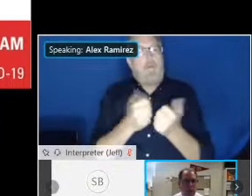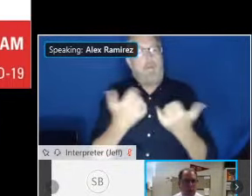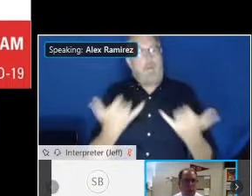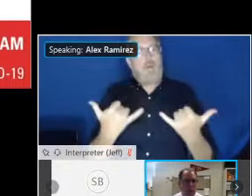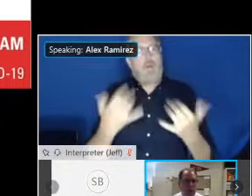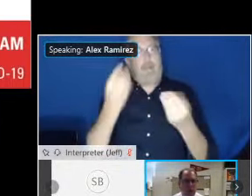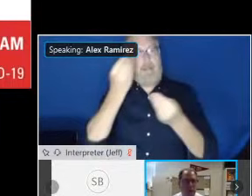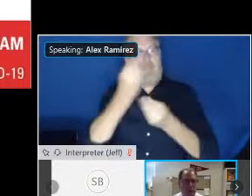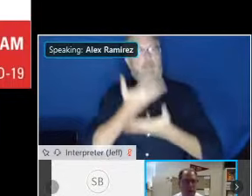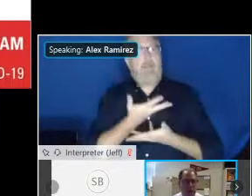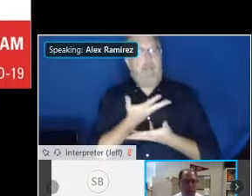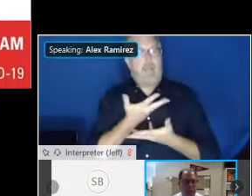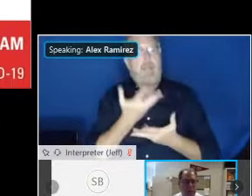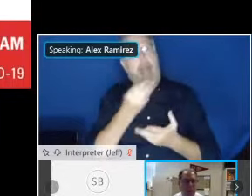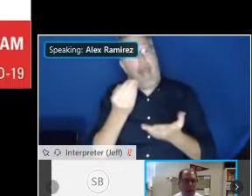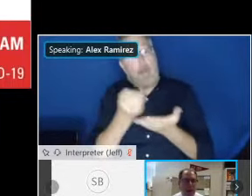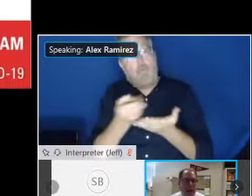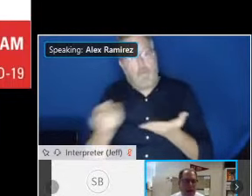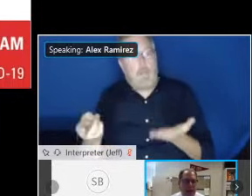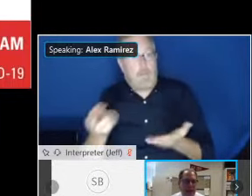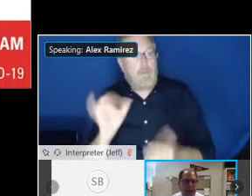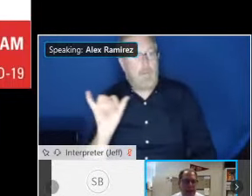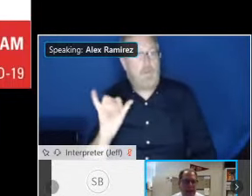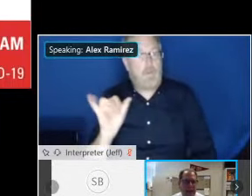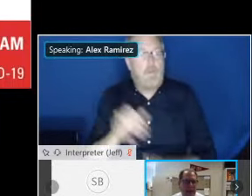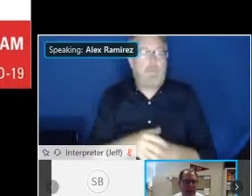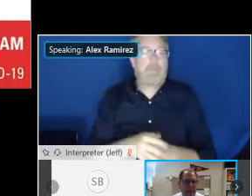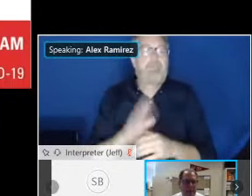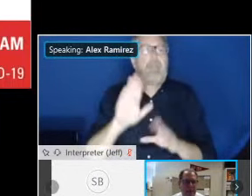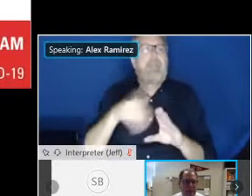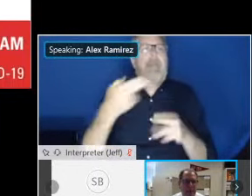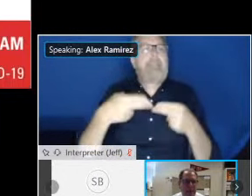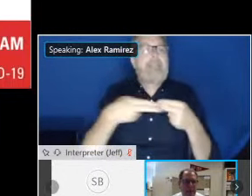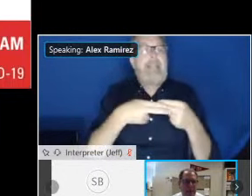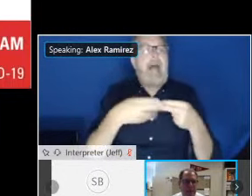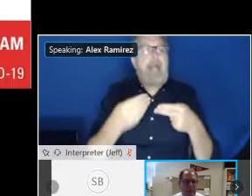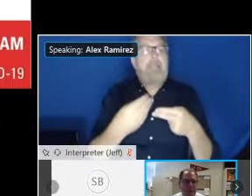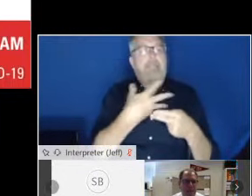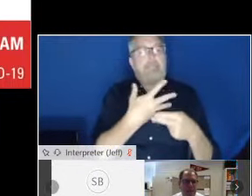those resources are available to us. Next slide, please.